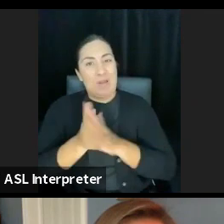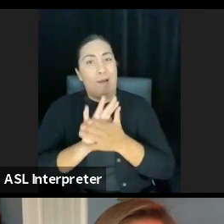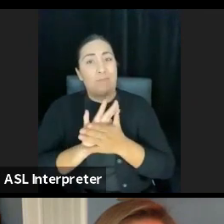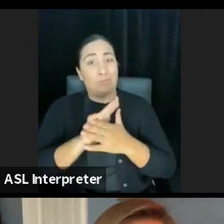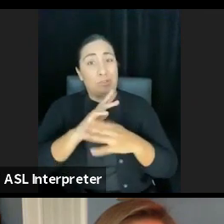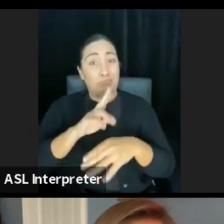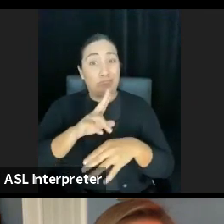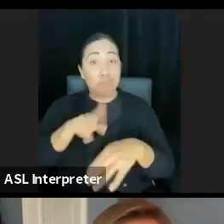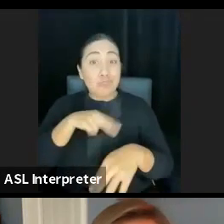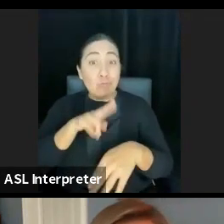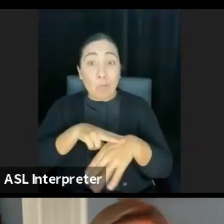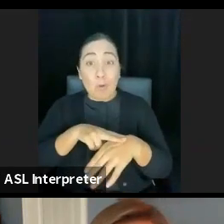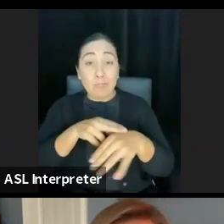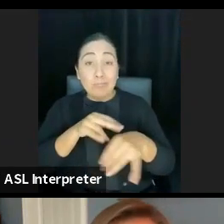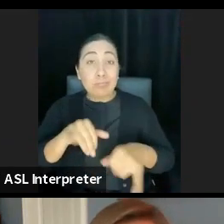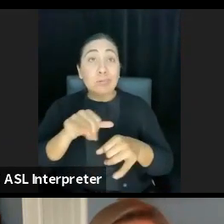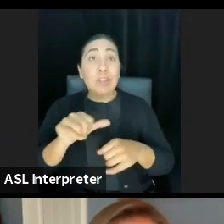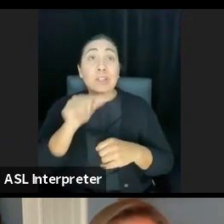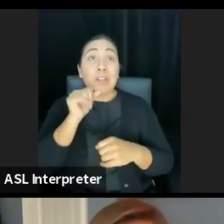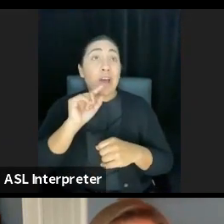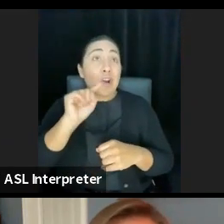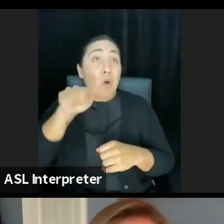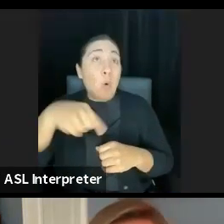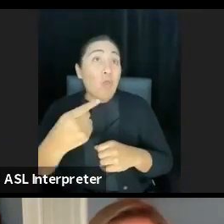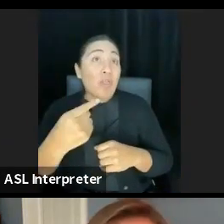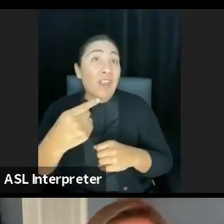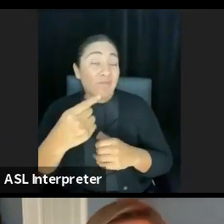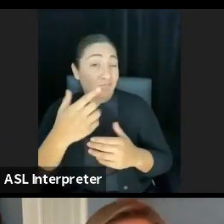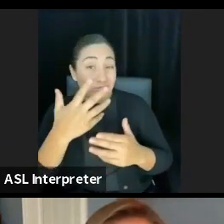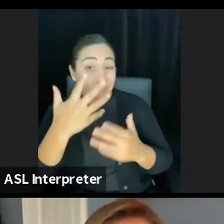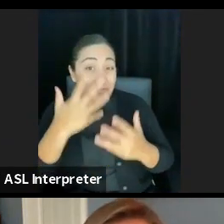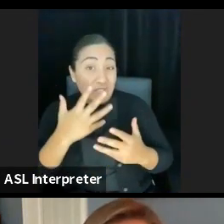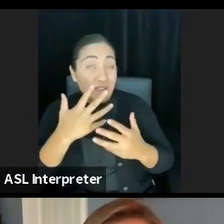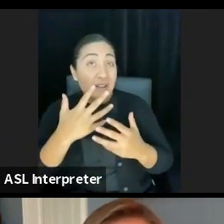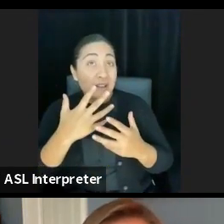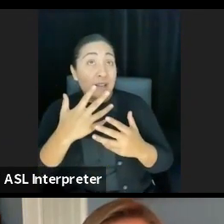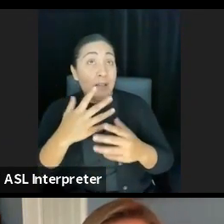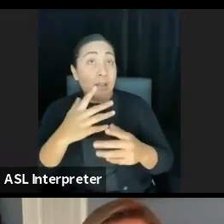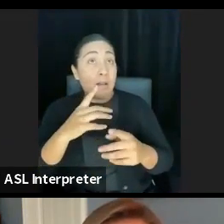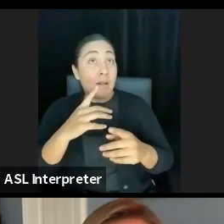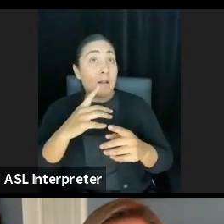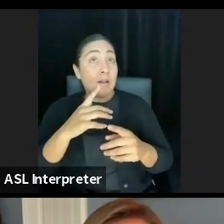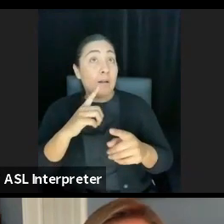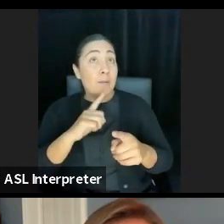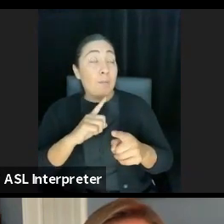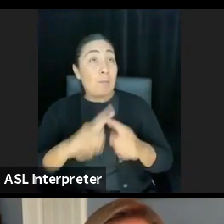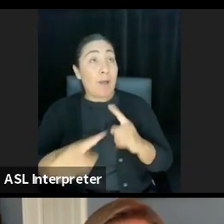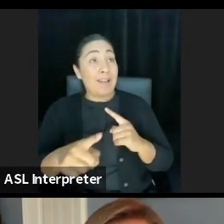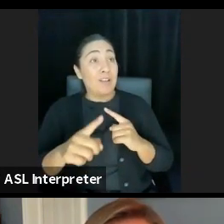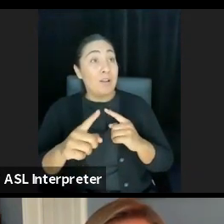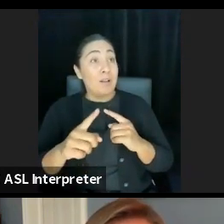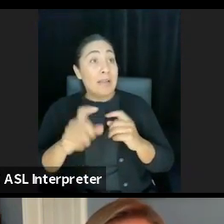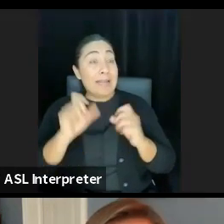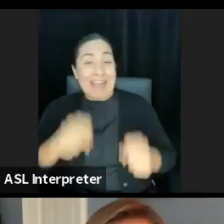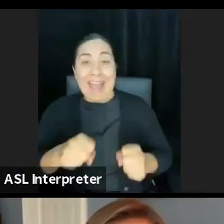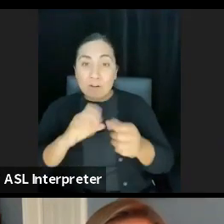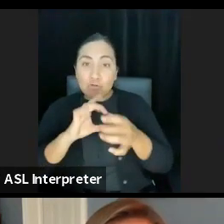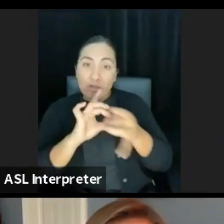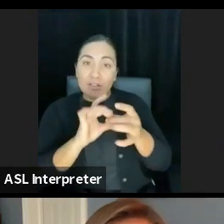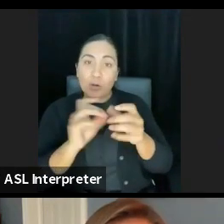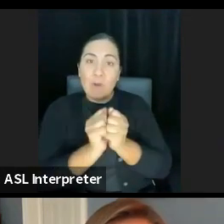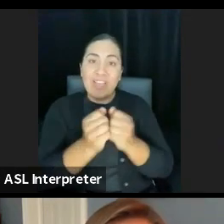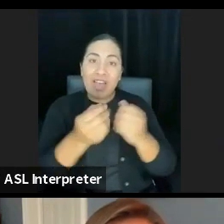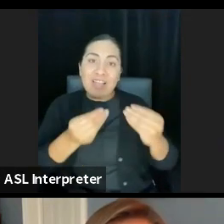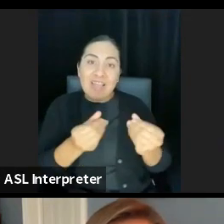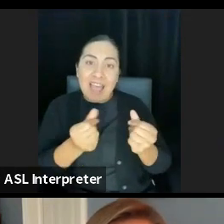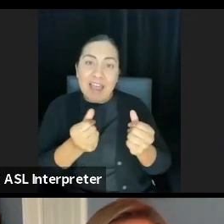not only that it's inequitable, but that one must be in relationship with the land in a productive way or in an exploitative